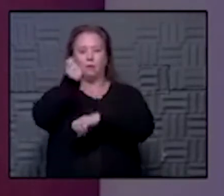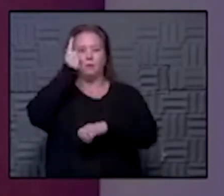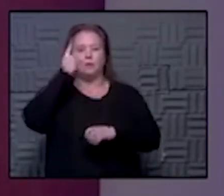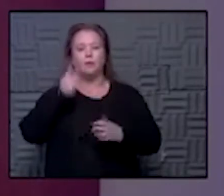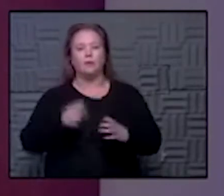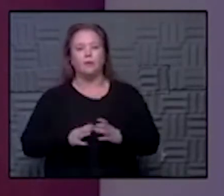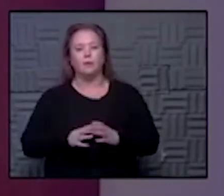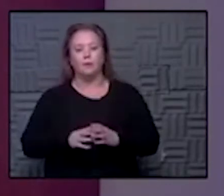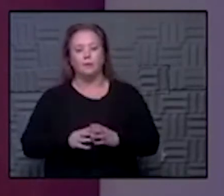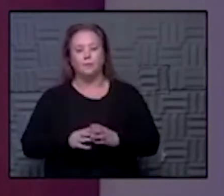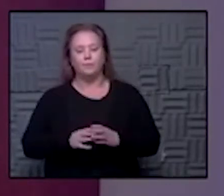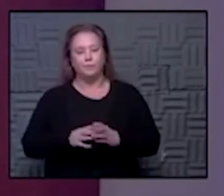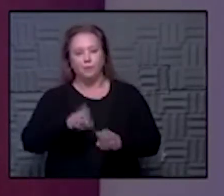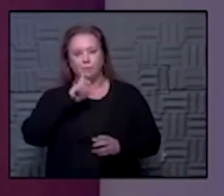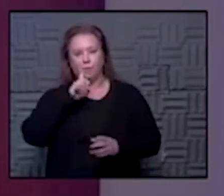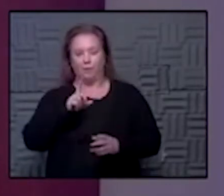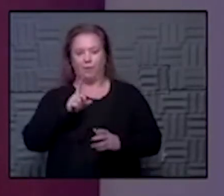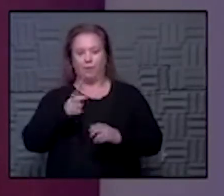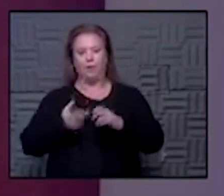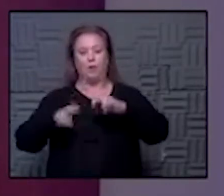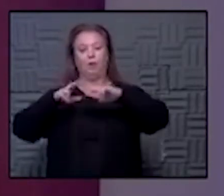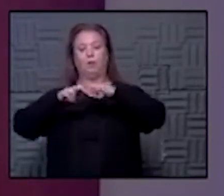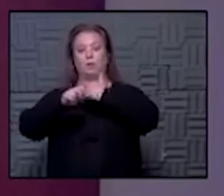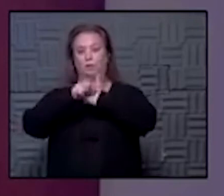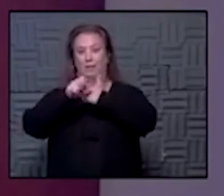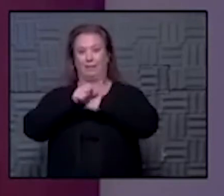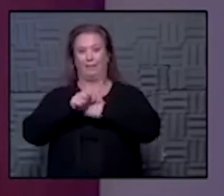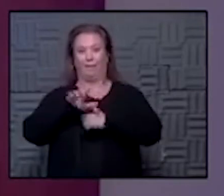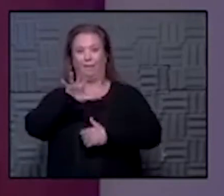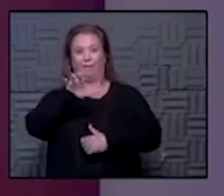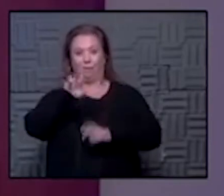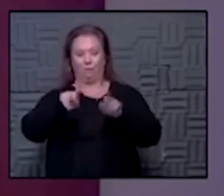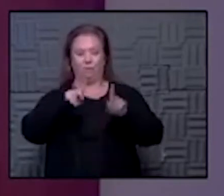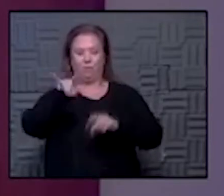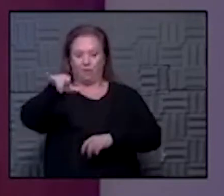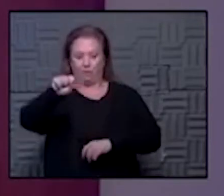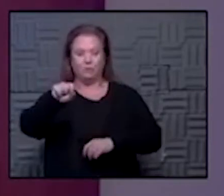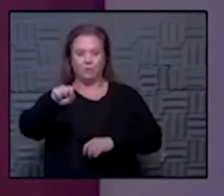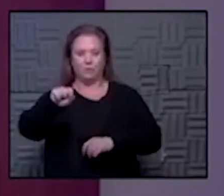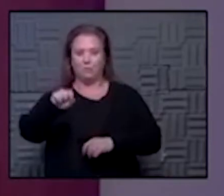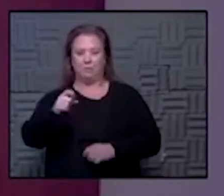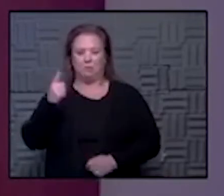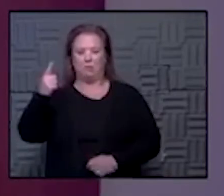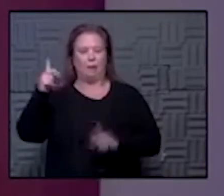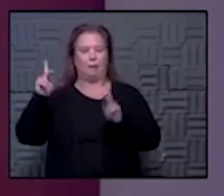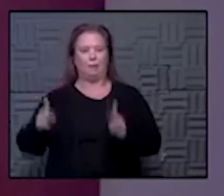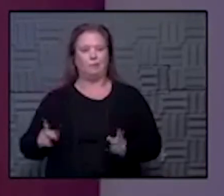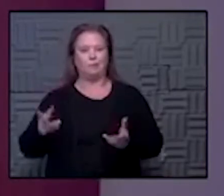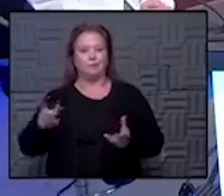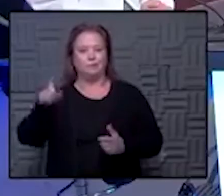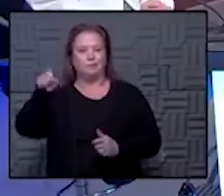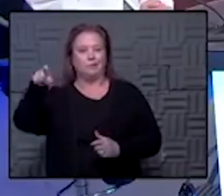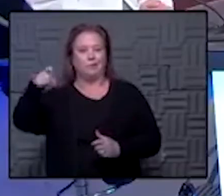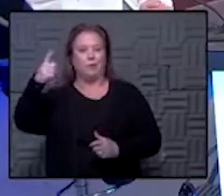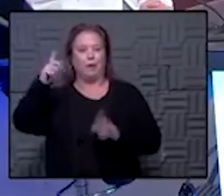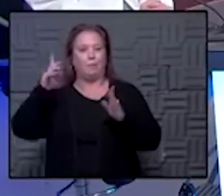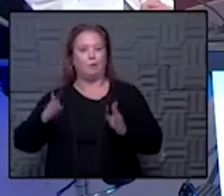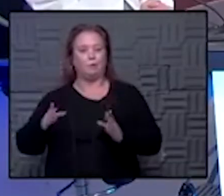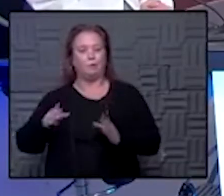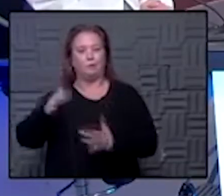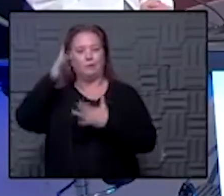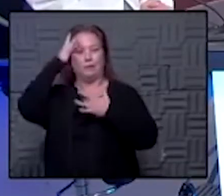because certainly is there an increased risk if you're around 500 people? Yes, but it only takes one person near you. All